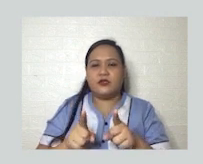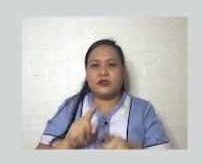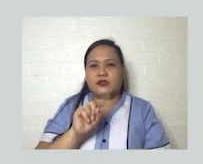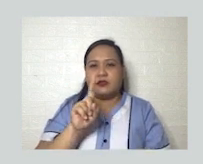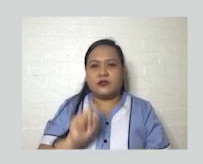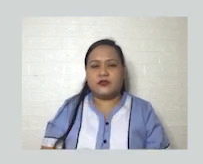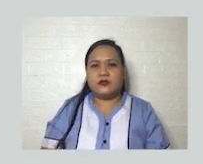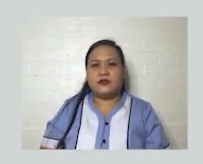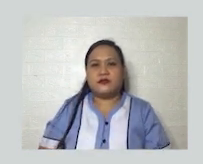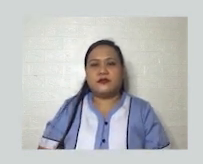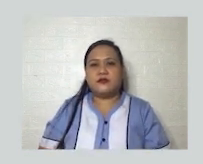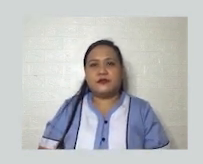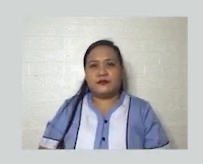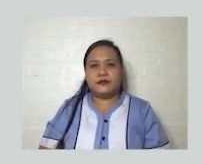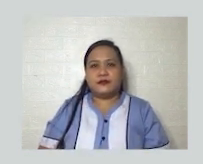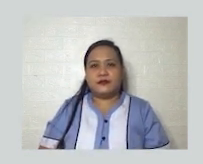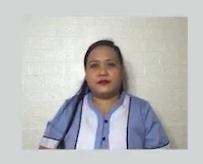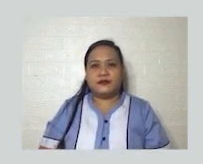What is your answer?